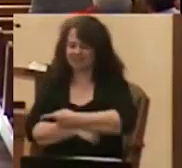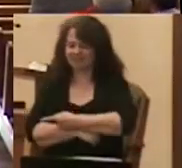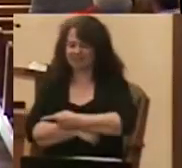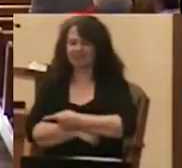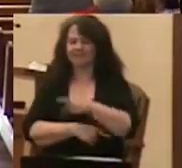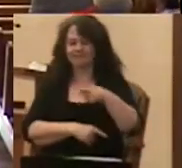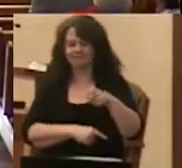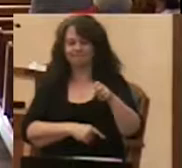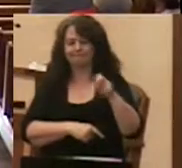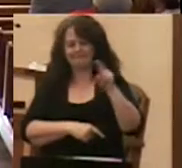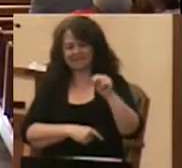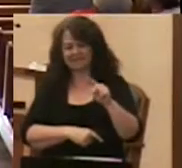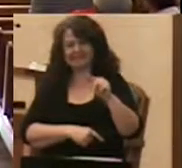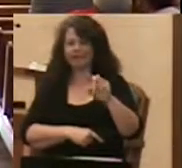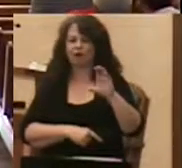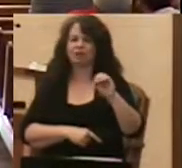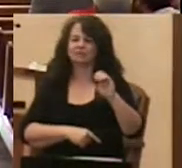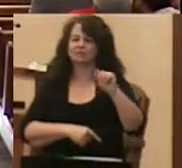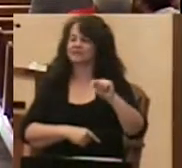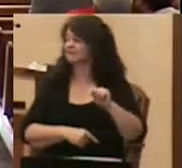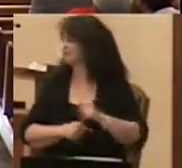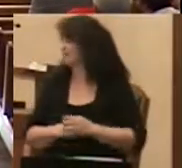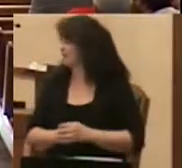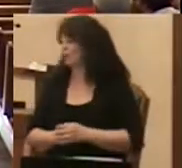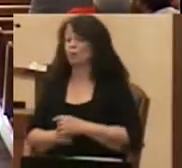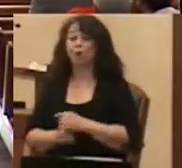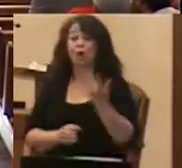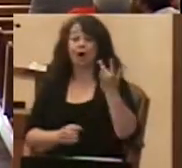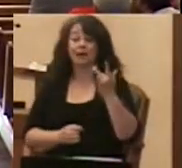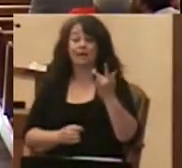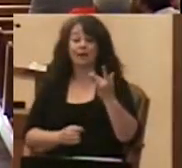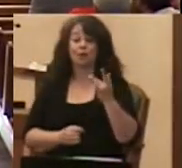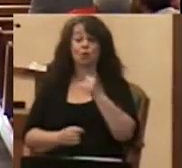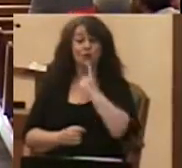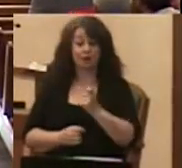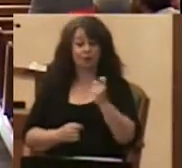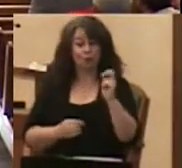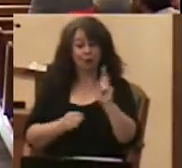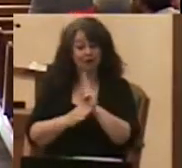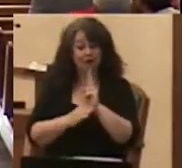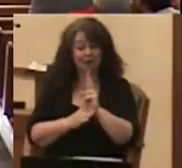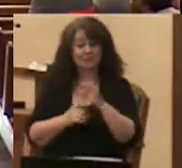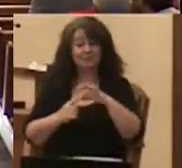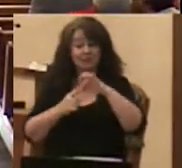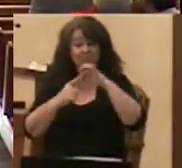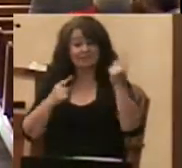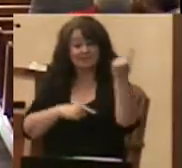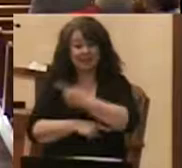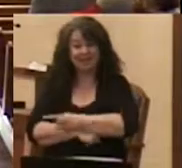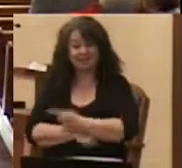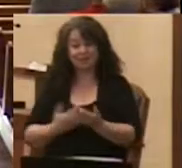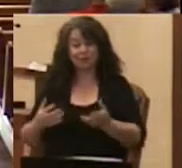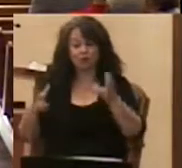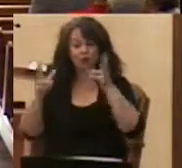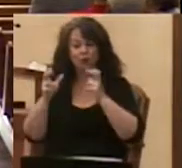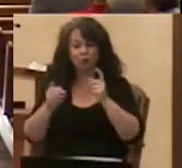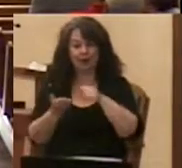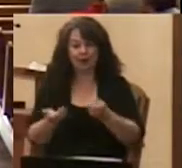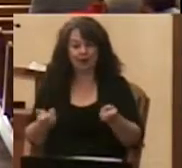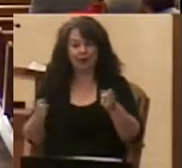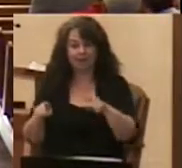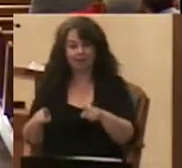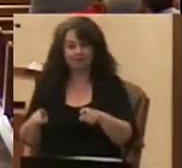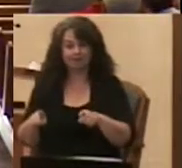get out the red because it is a special day. We heard this story, and maybe you were listening, and maybe you weren't, about what happened.